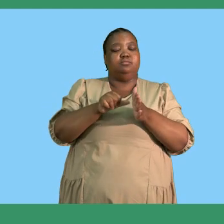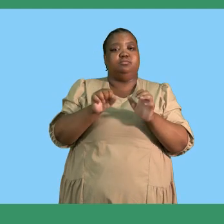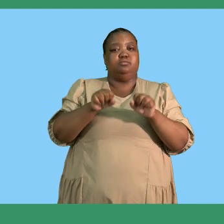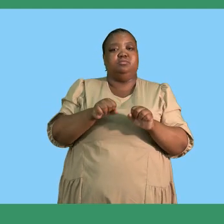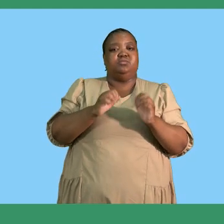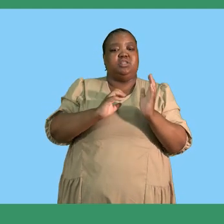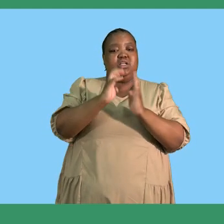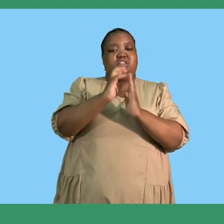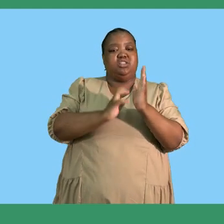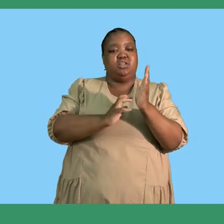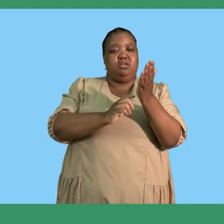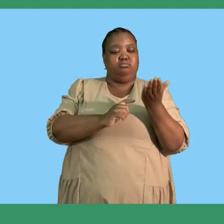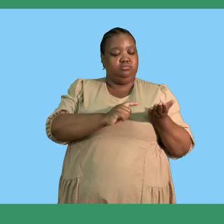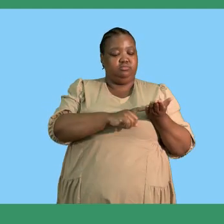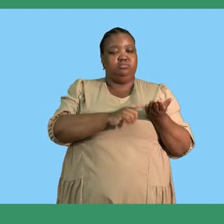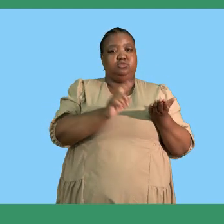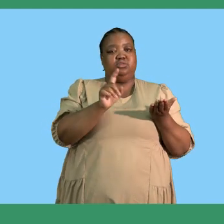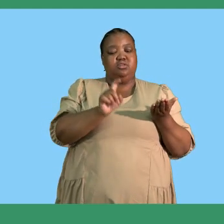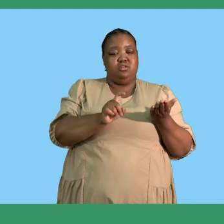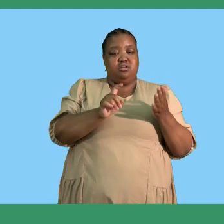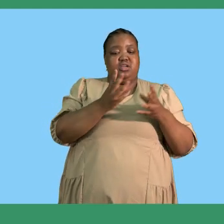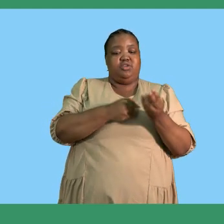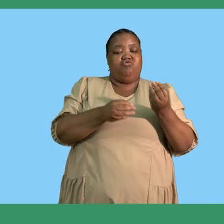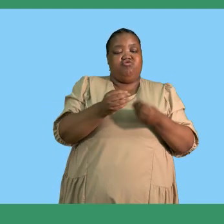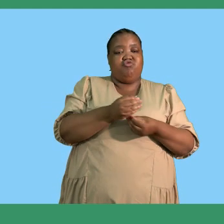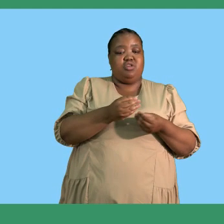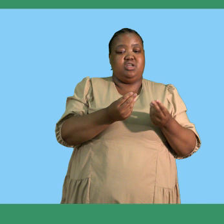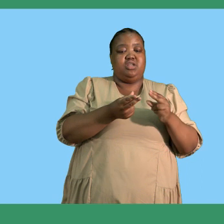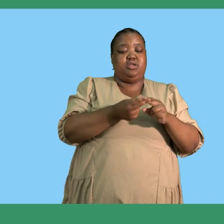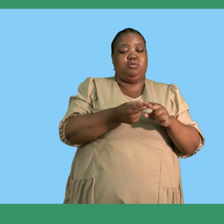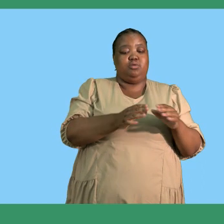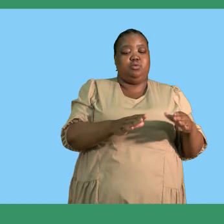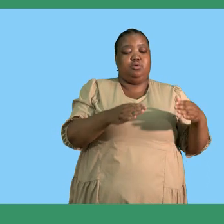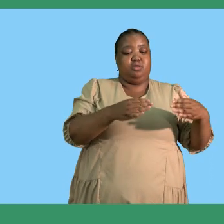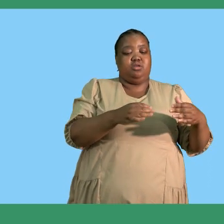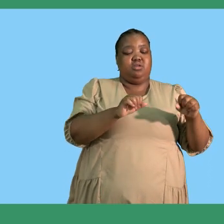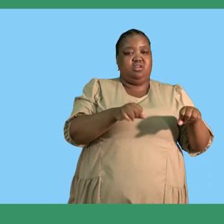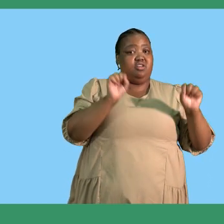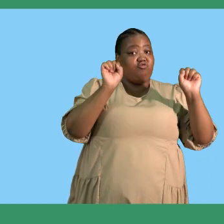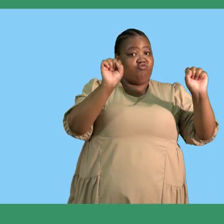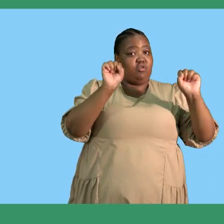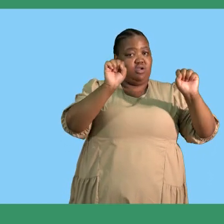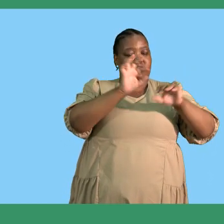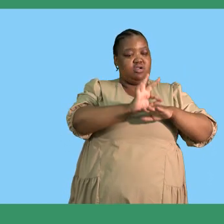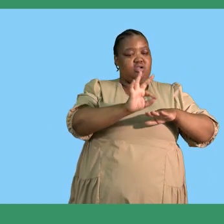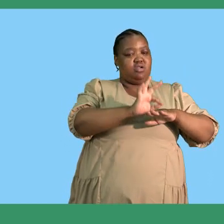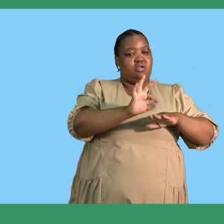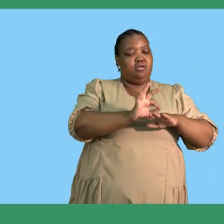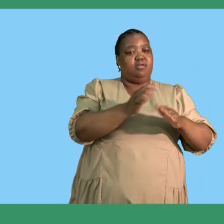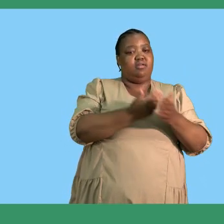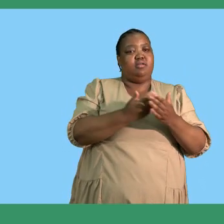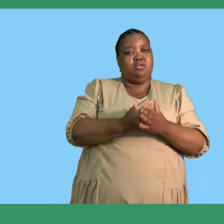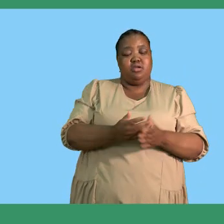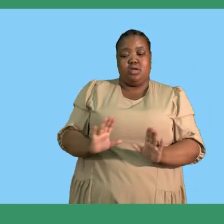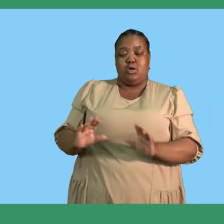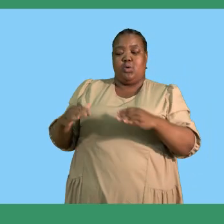as your scenario type question, is that a trade union can organize a strike,